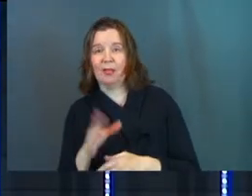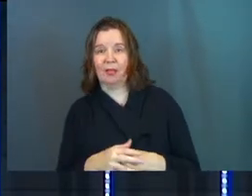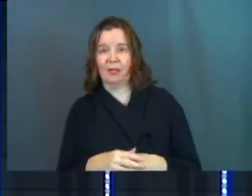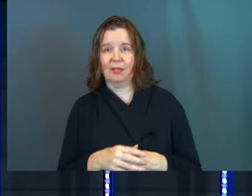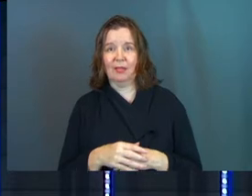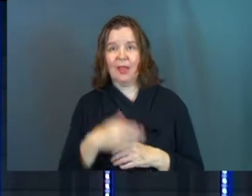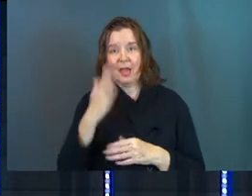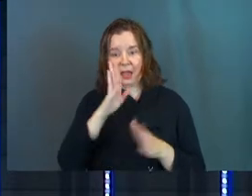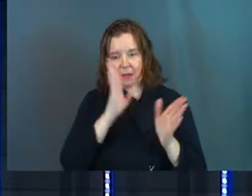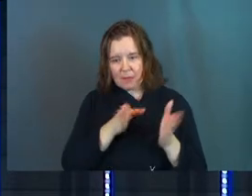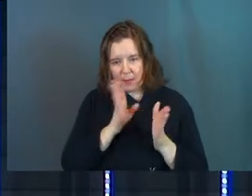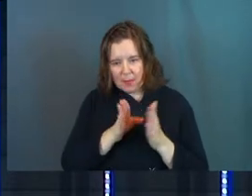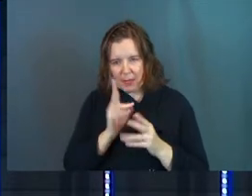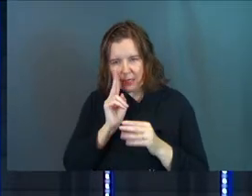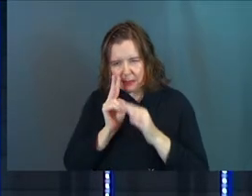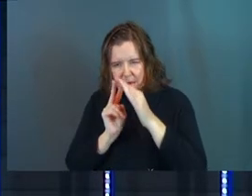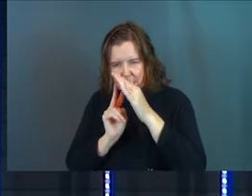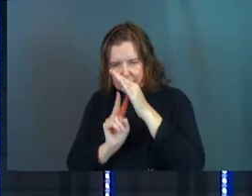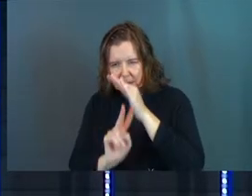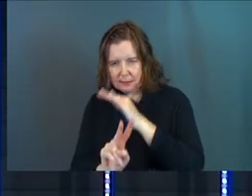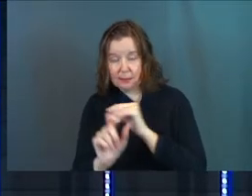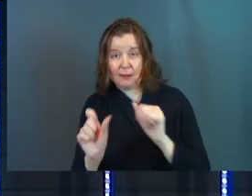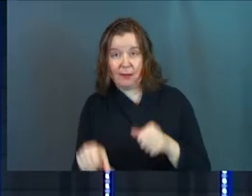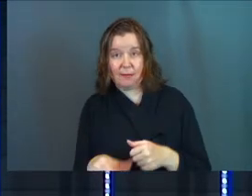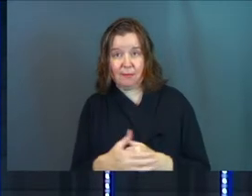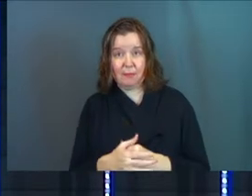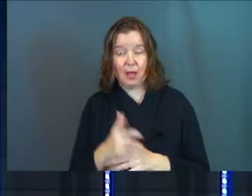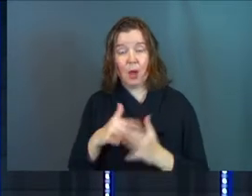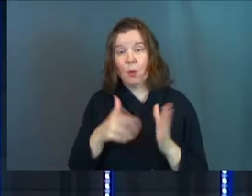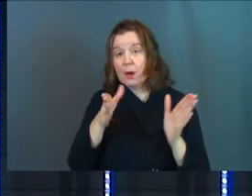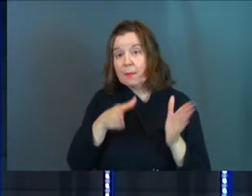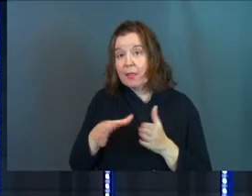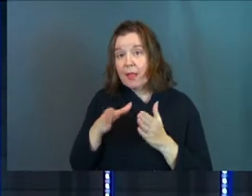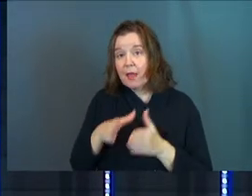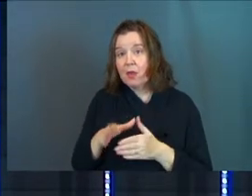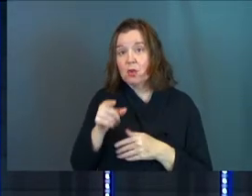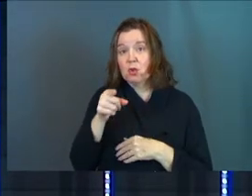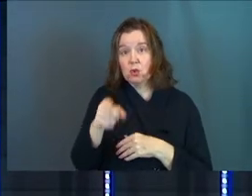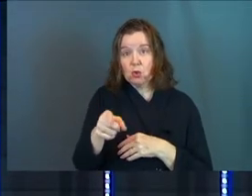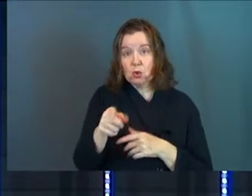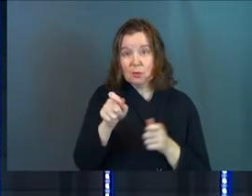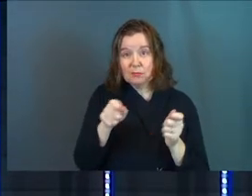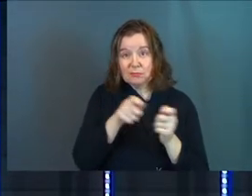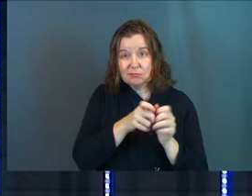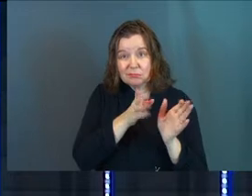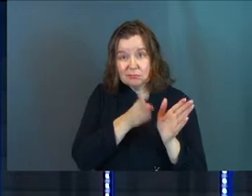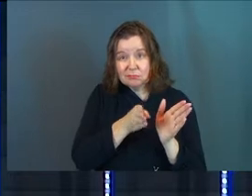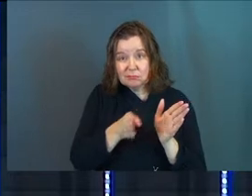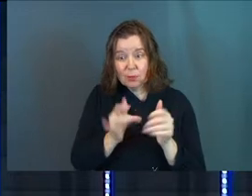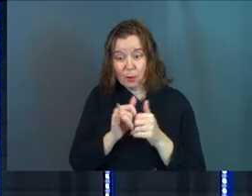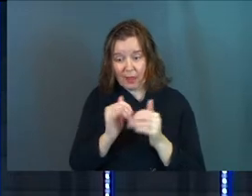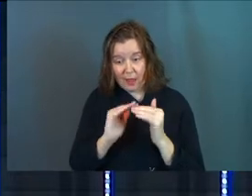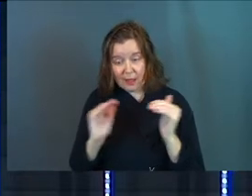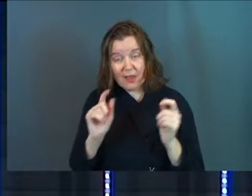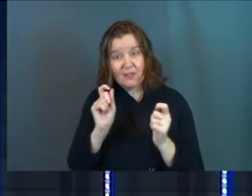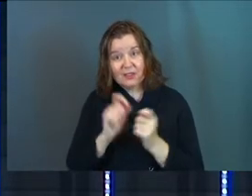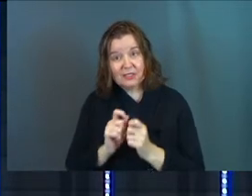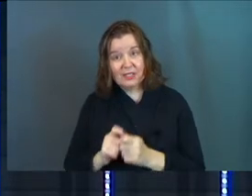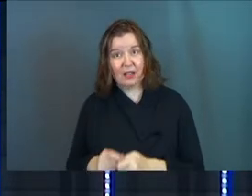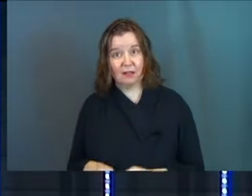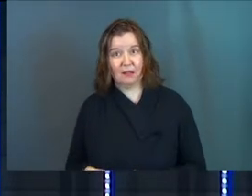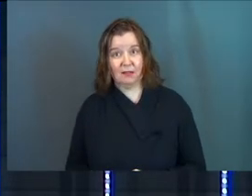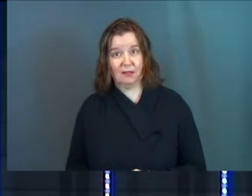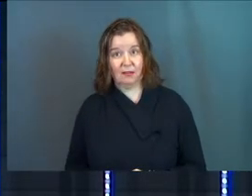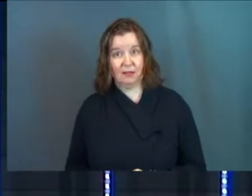And God can see all of that. And what if he planned you out with that level of detail?